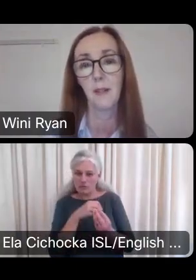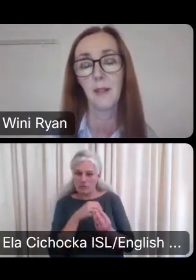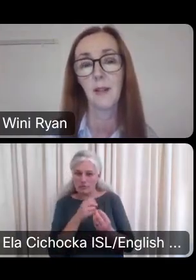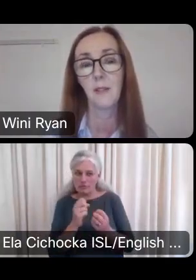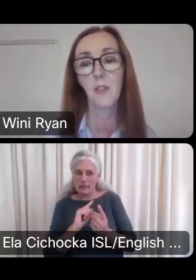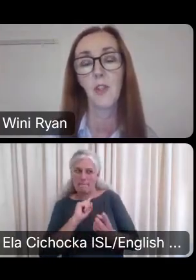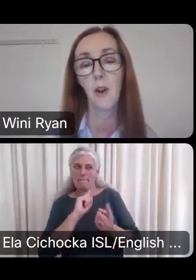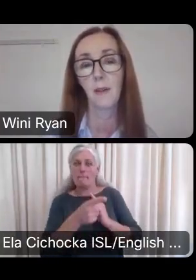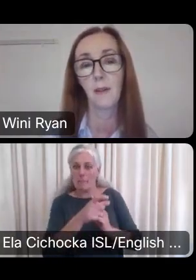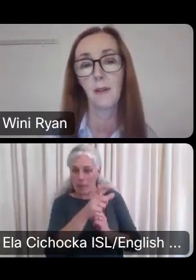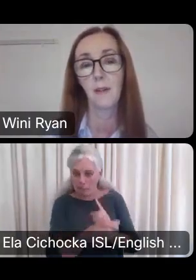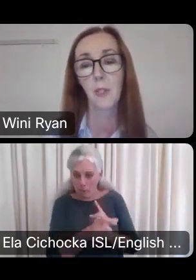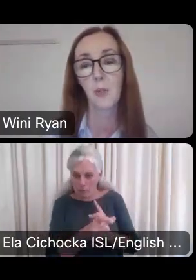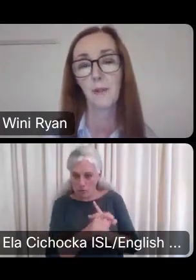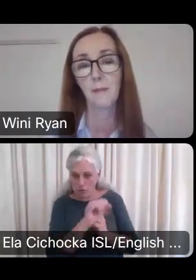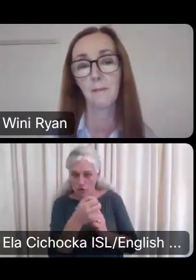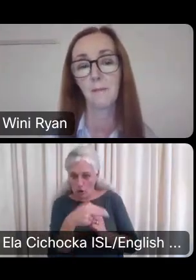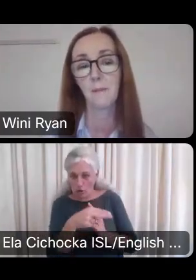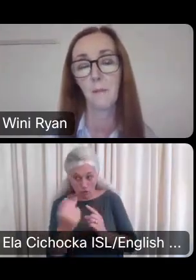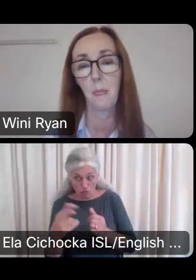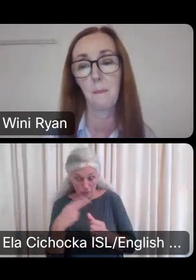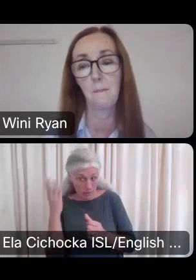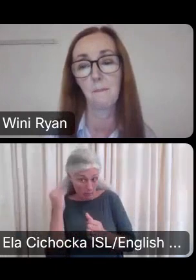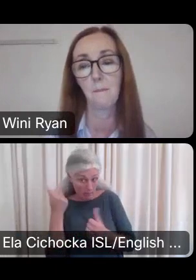person, to John, what you heard?